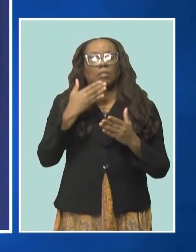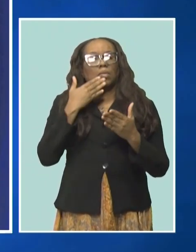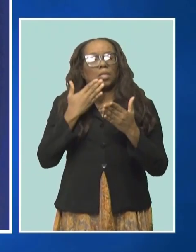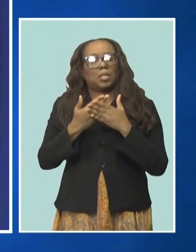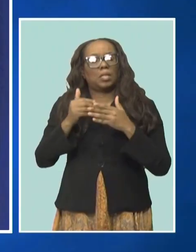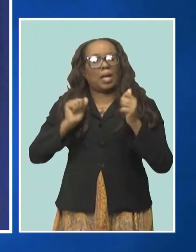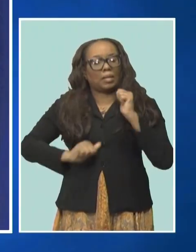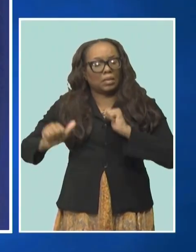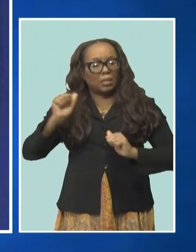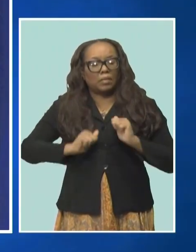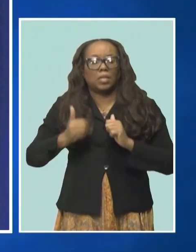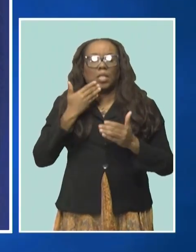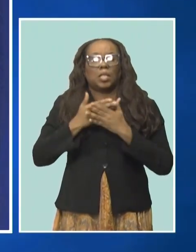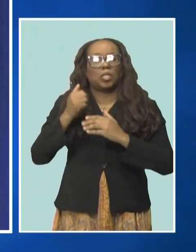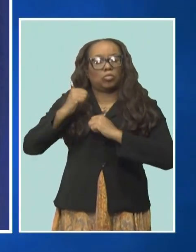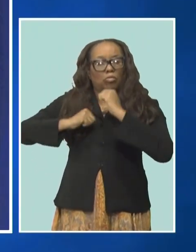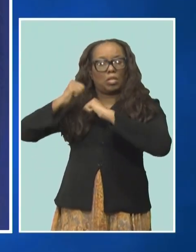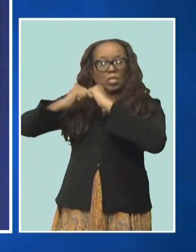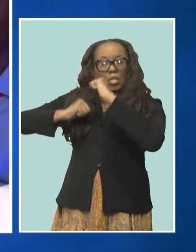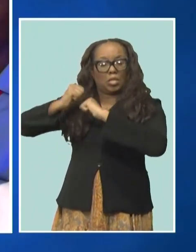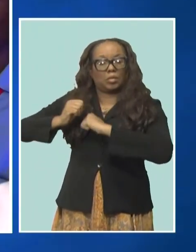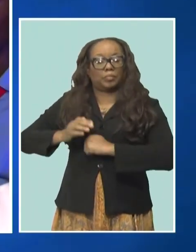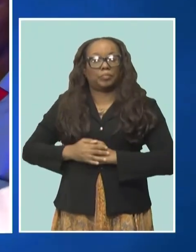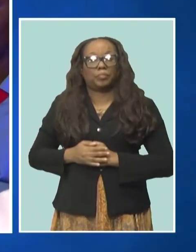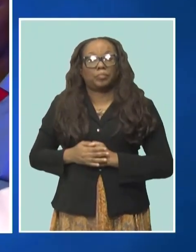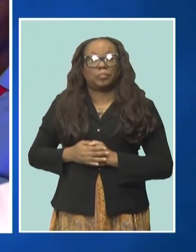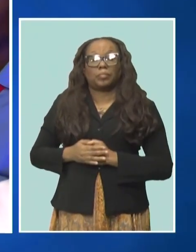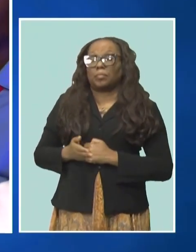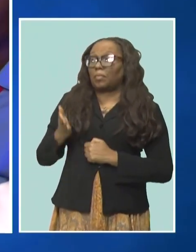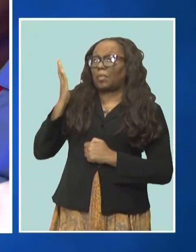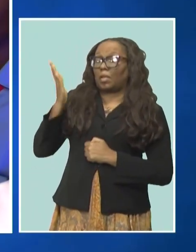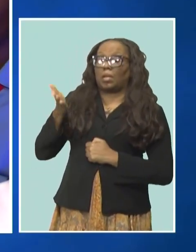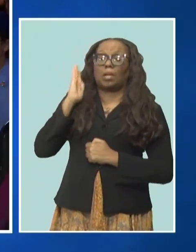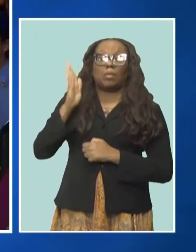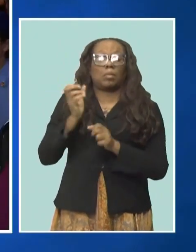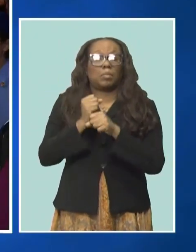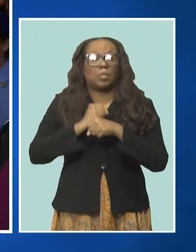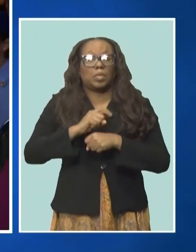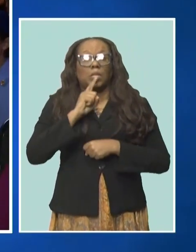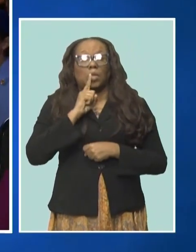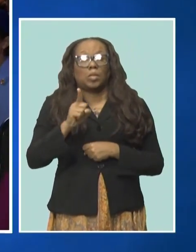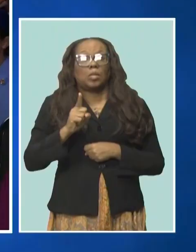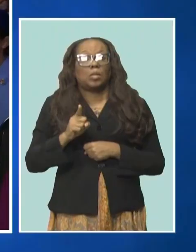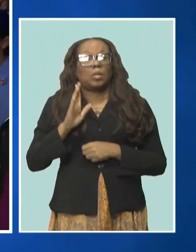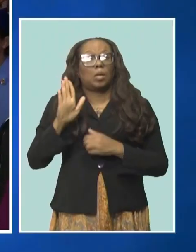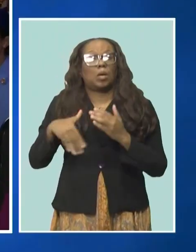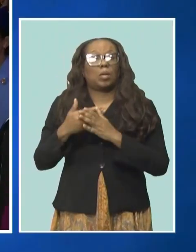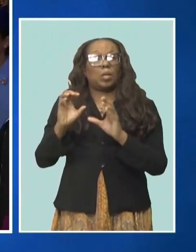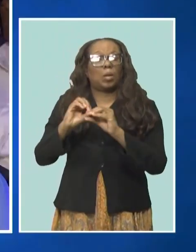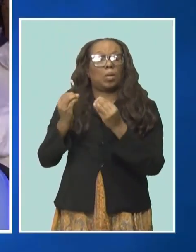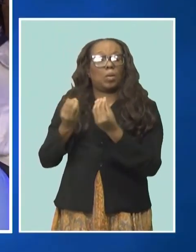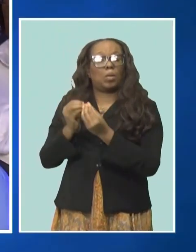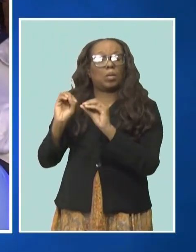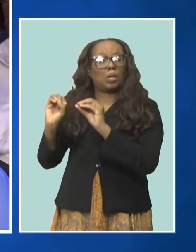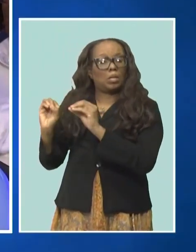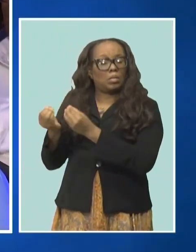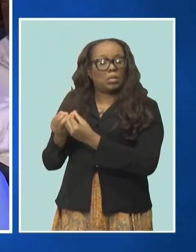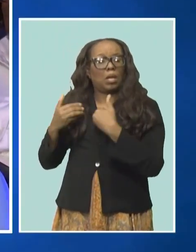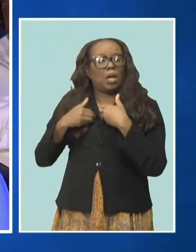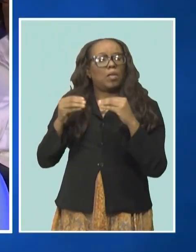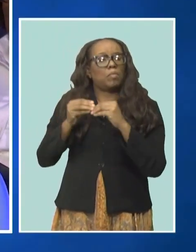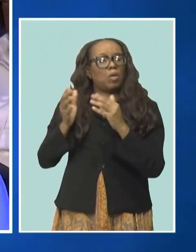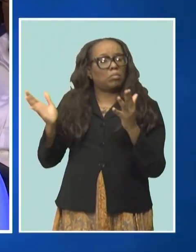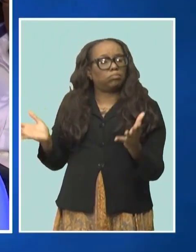them and benefit country. Mr. Griffith says he will do his part to ensure that the organizations get a little more push in their effort